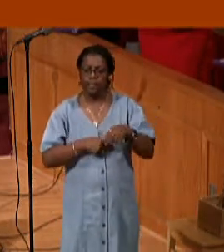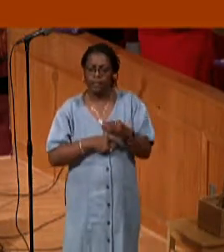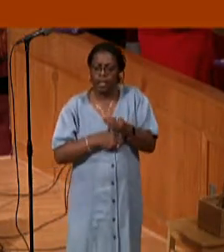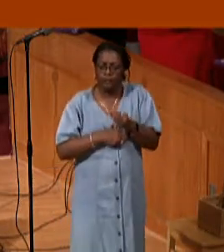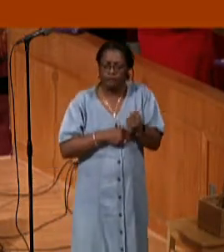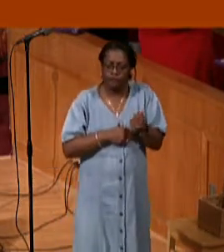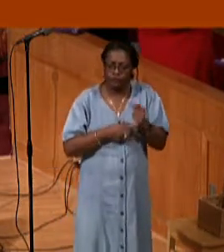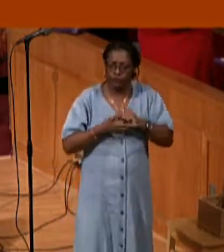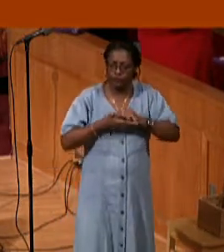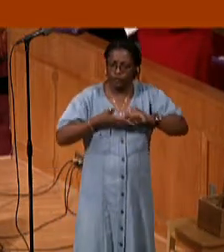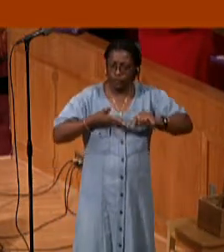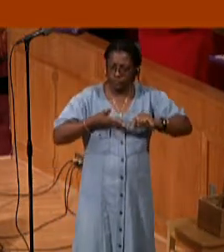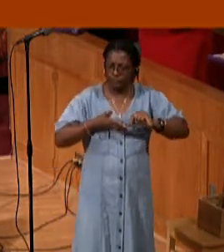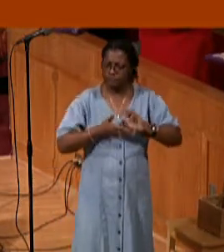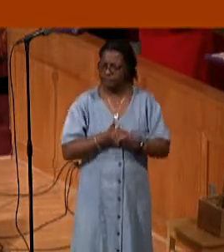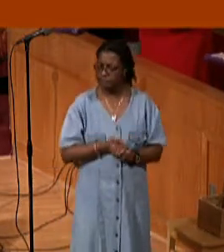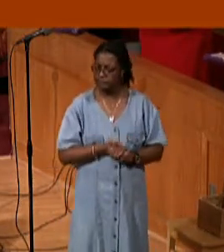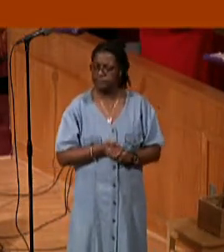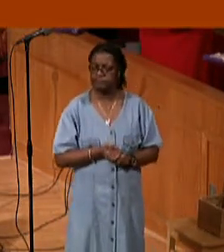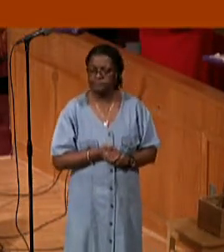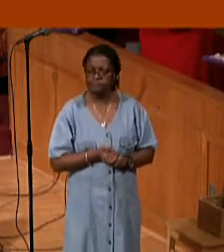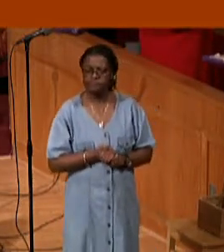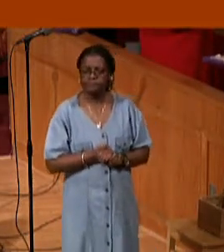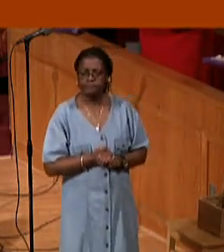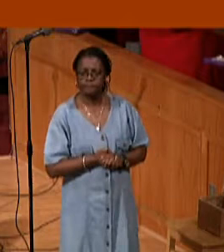there, if you can.